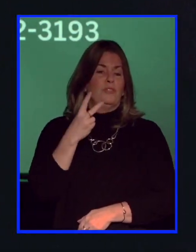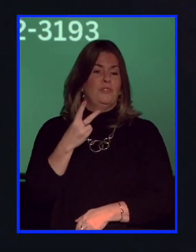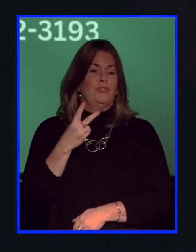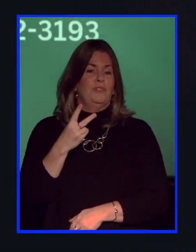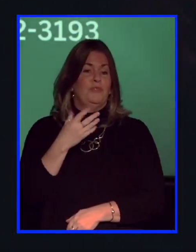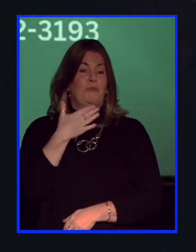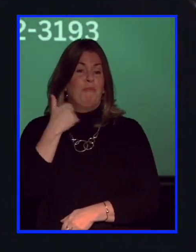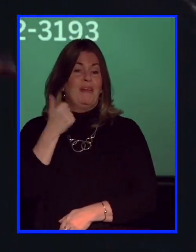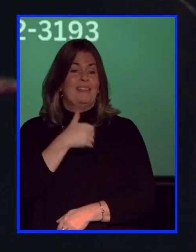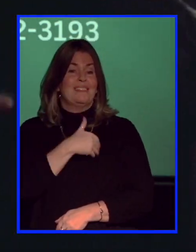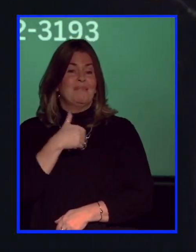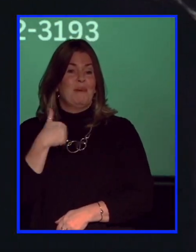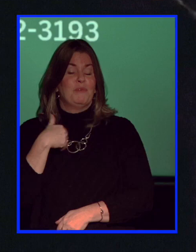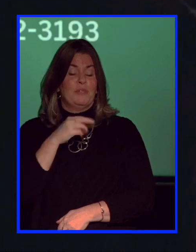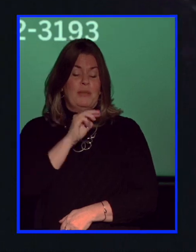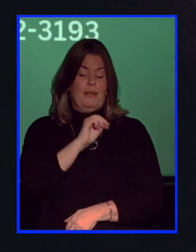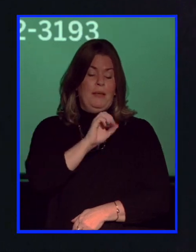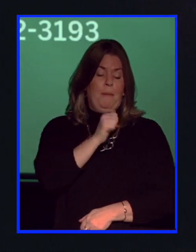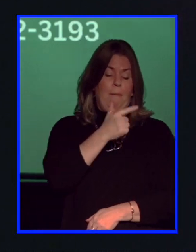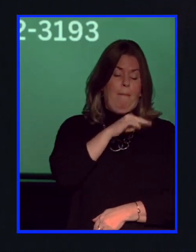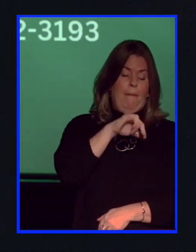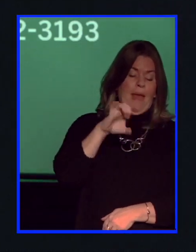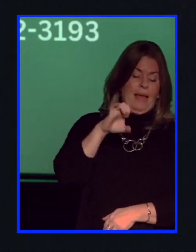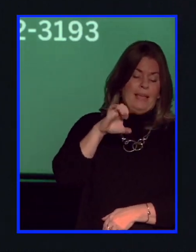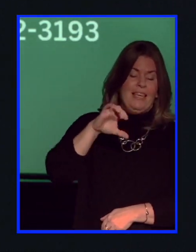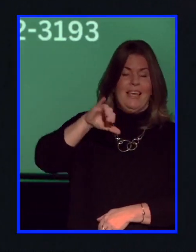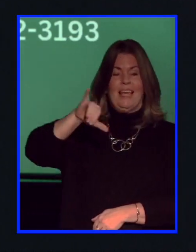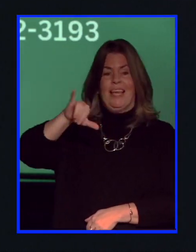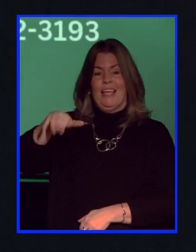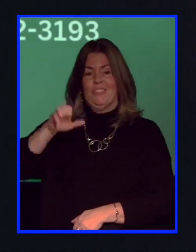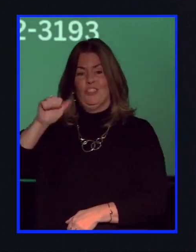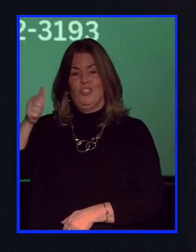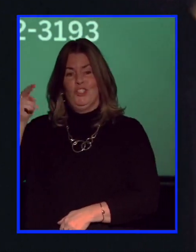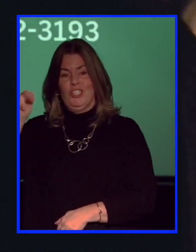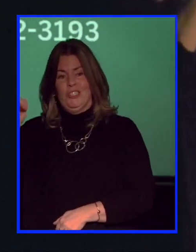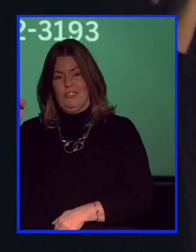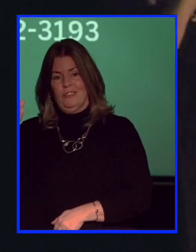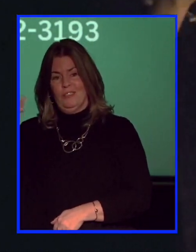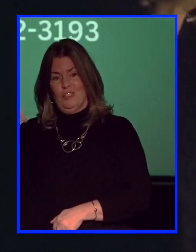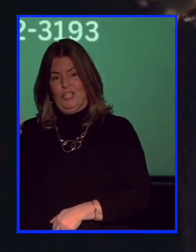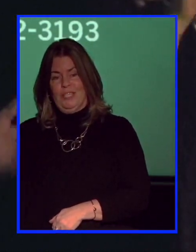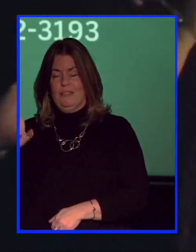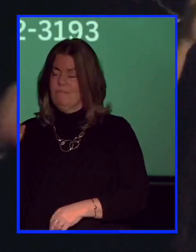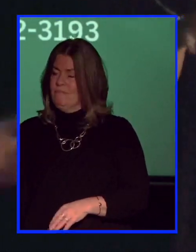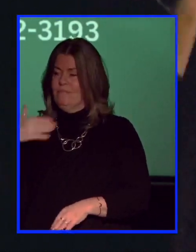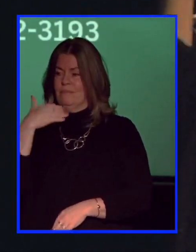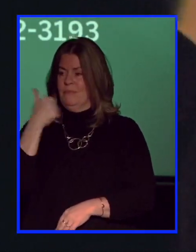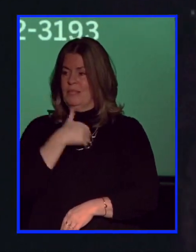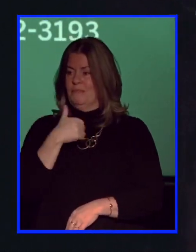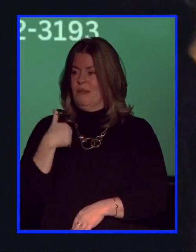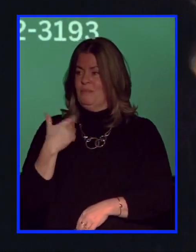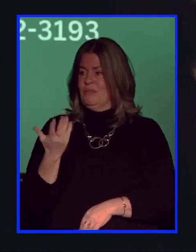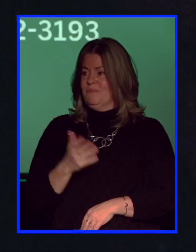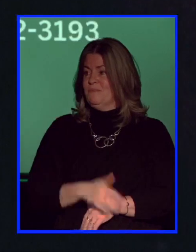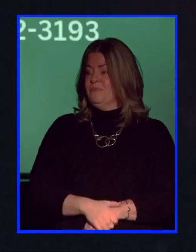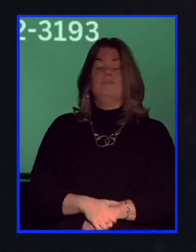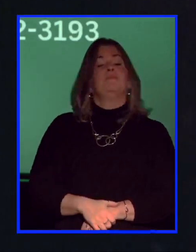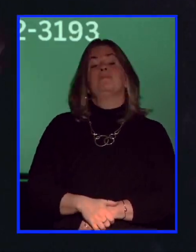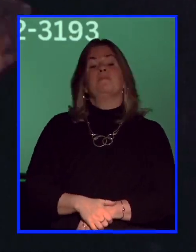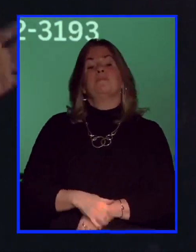Senate are Maggie Hassan and Jean Shaheen. And, well, they are. And, you